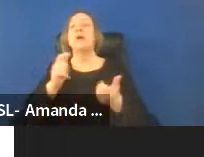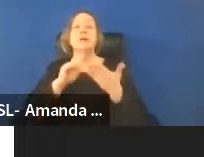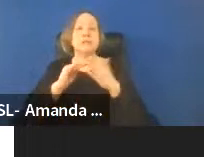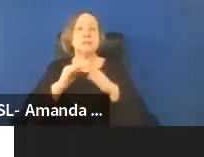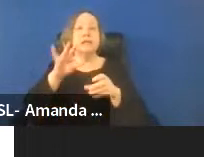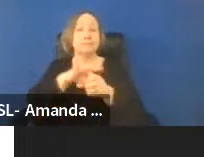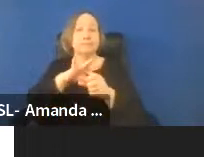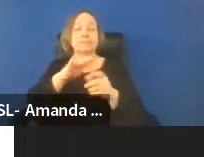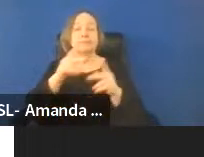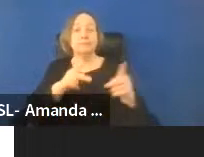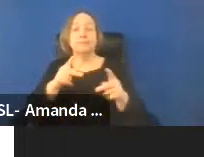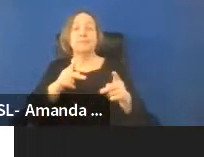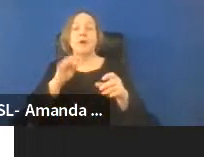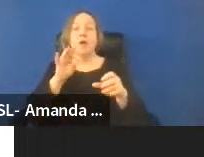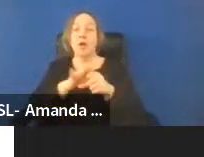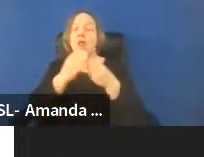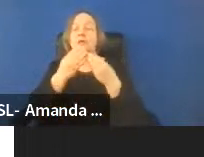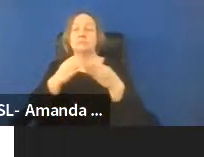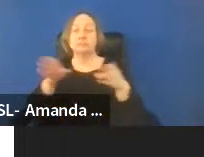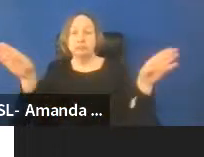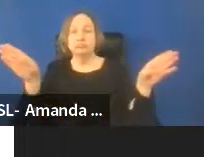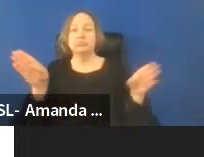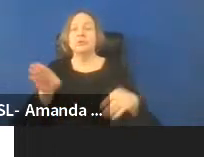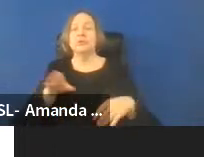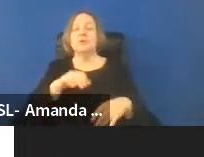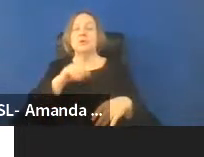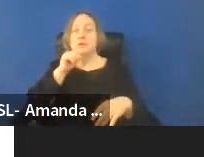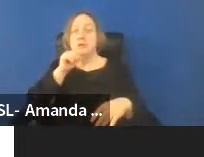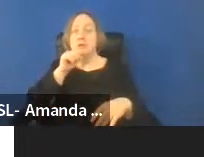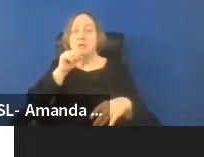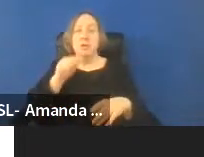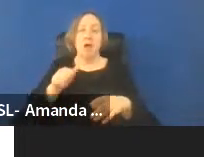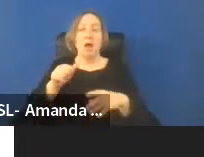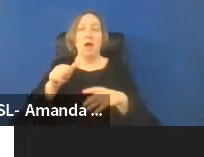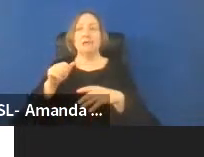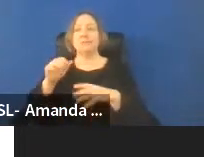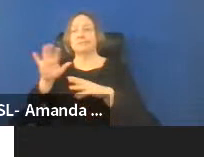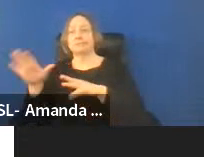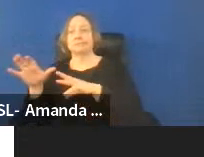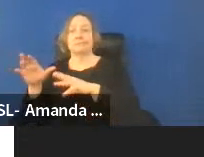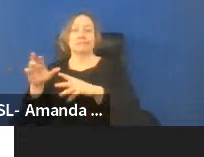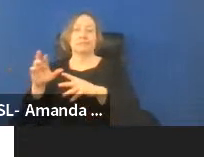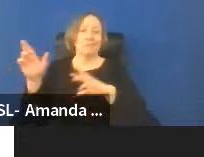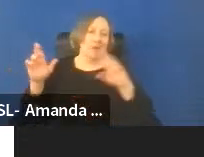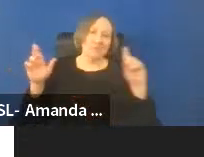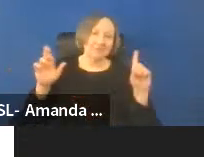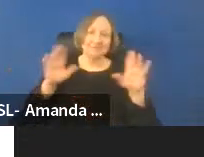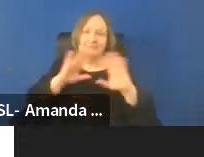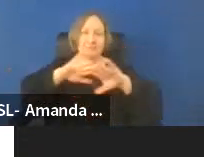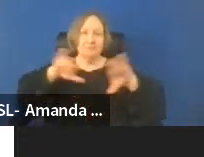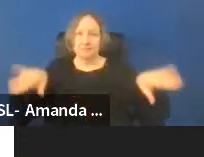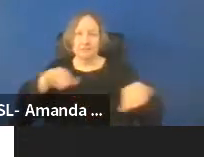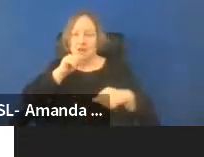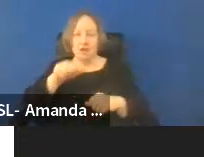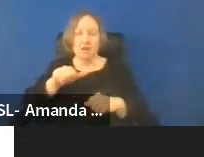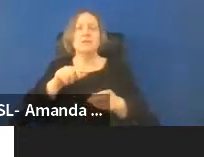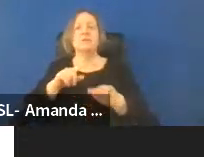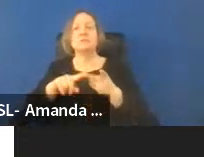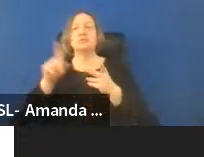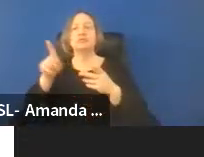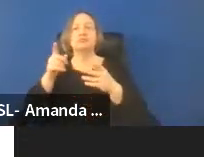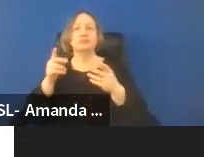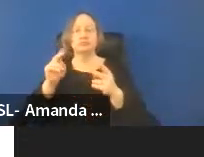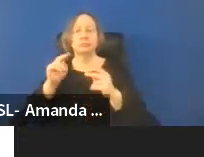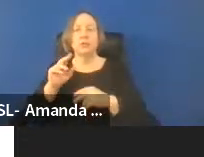officials are elected at large on a nonpartisan basis, and they serve 4-year terms. Elections are